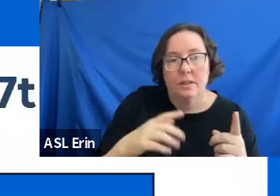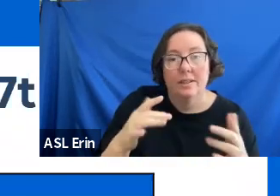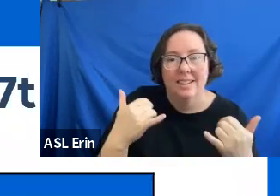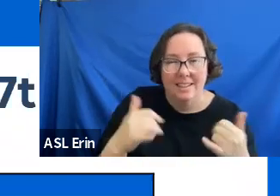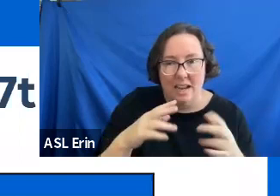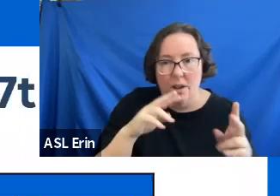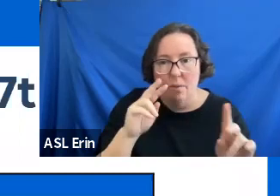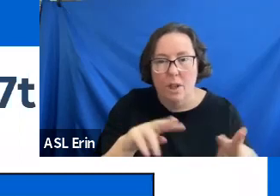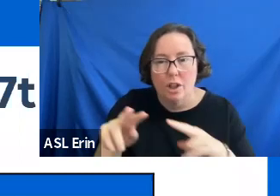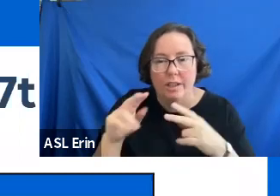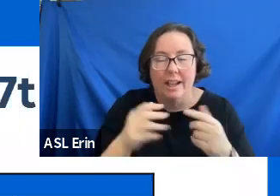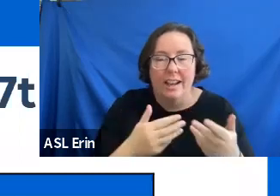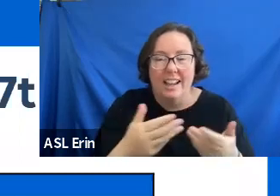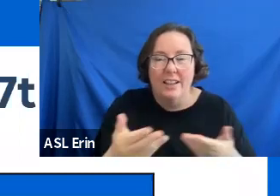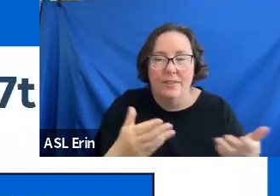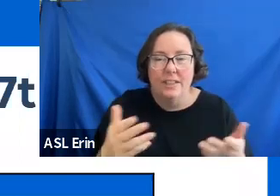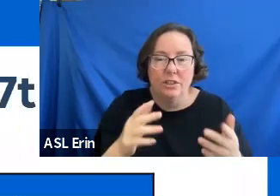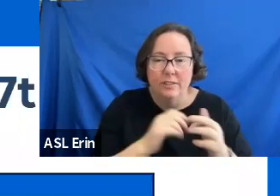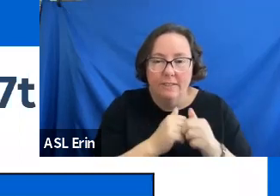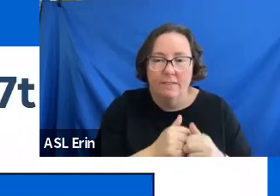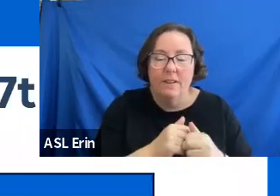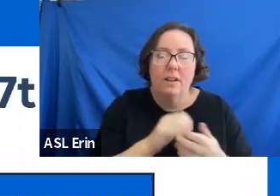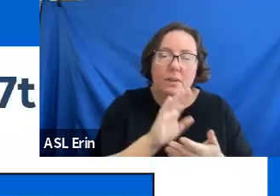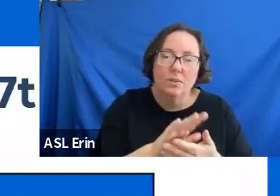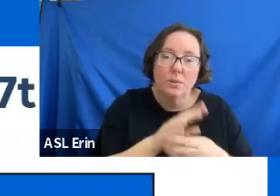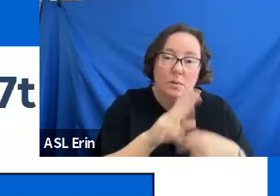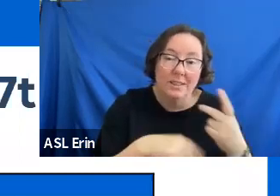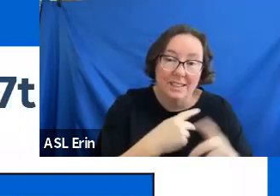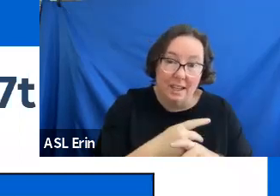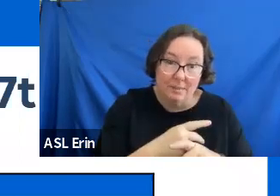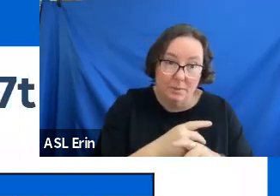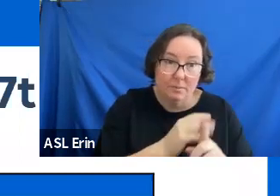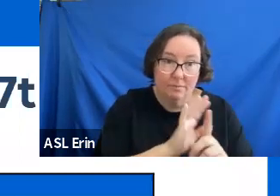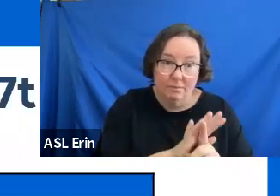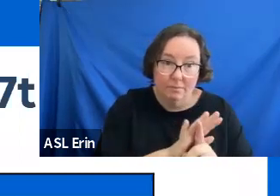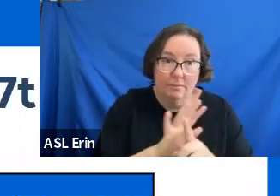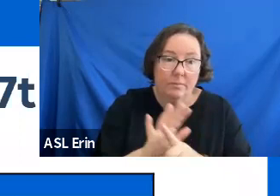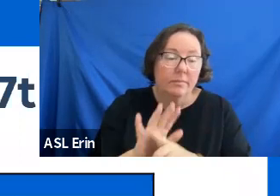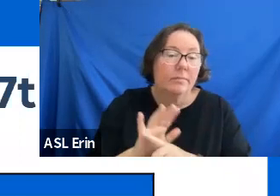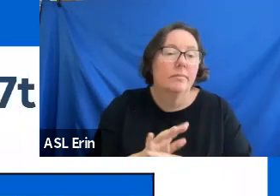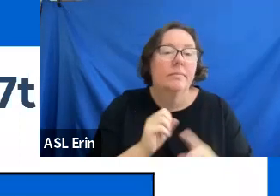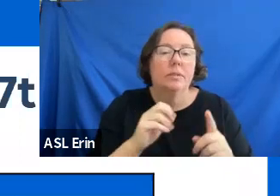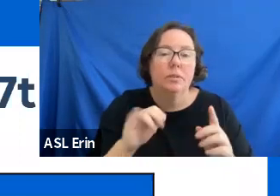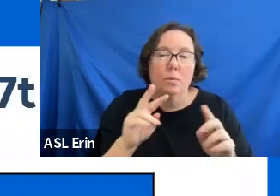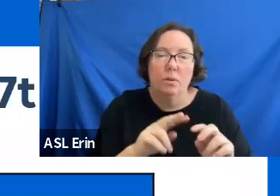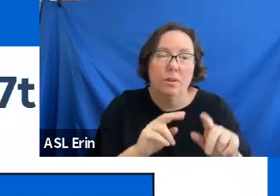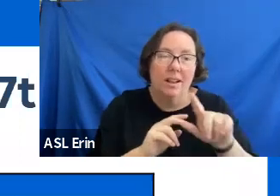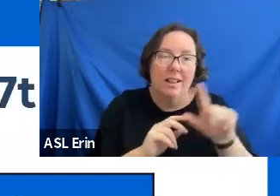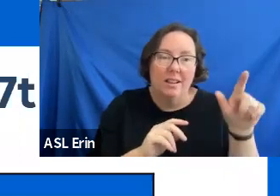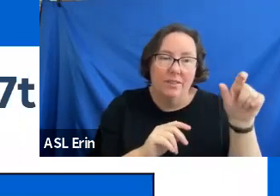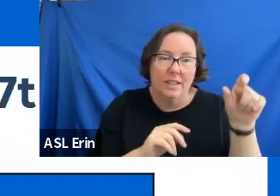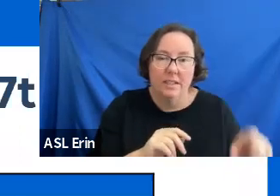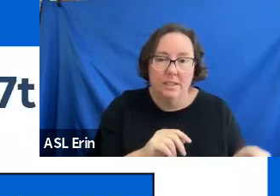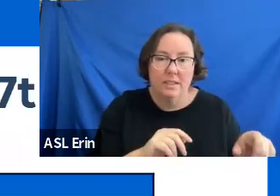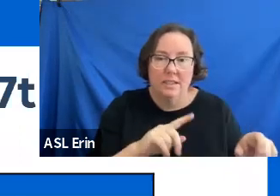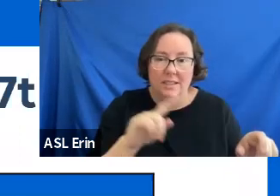at invitations by zip code and school type. So if you look to the left column, the far left,